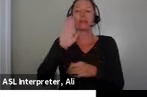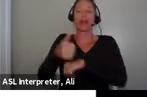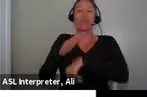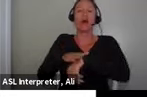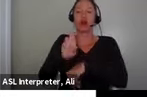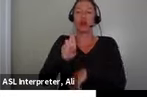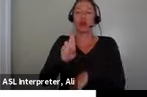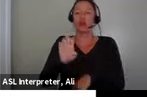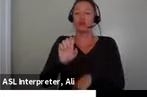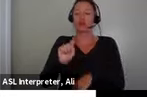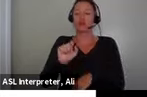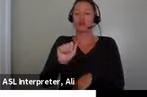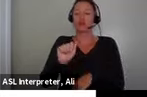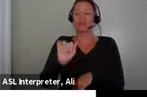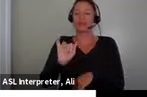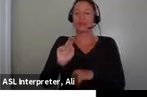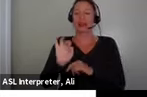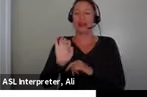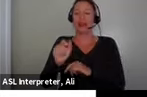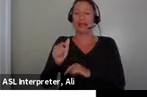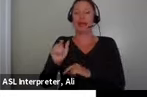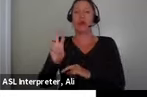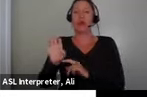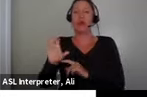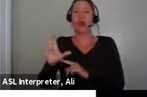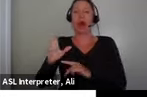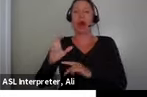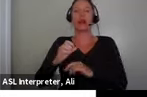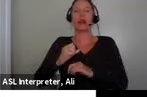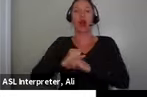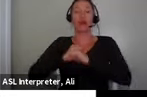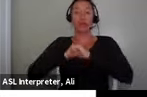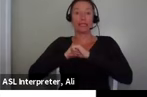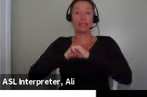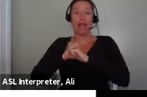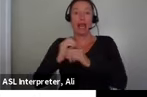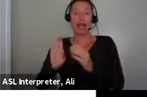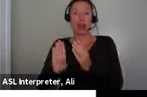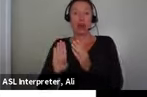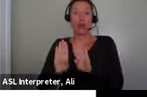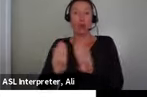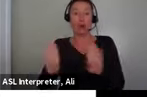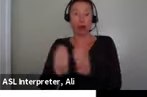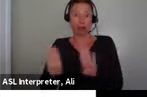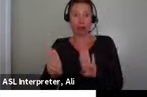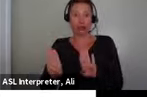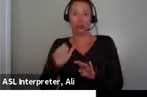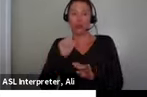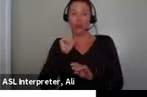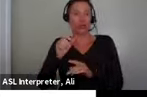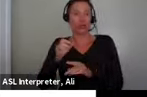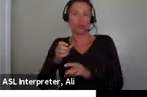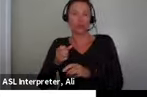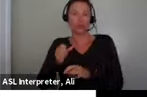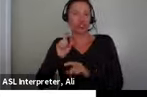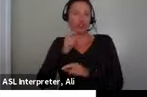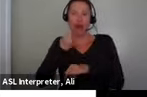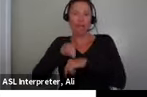piles or anything like that near your house. Well, then what are those red dots along the way